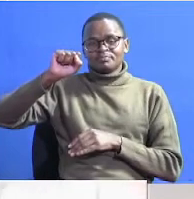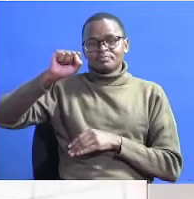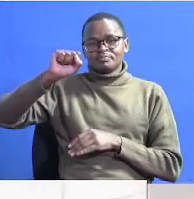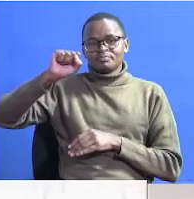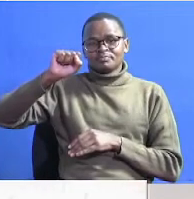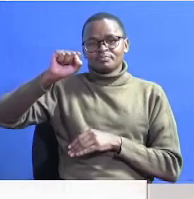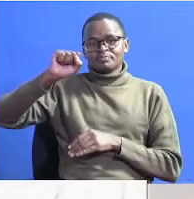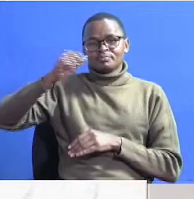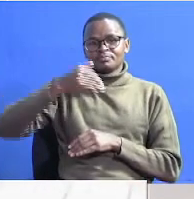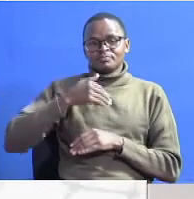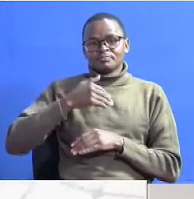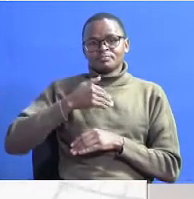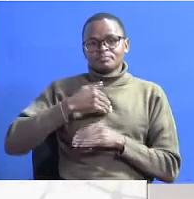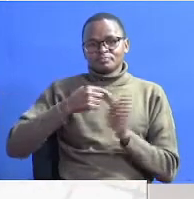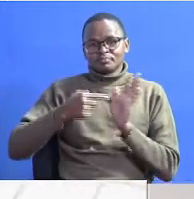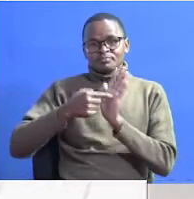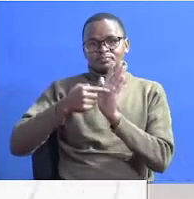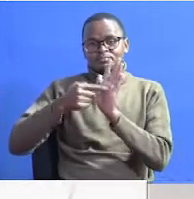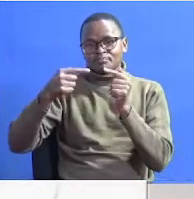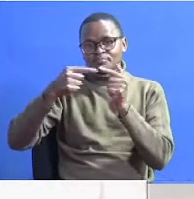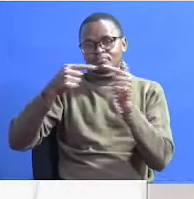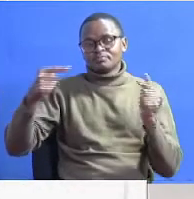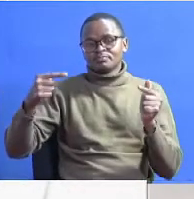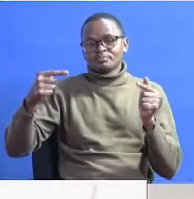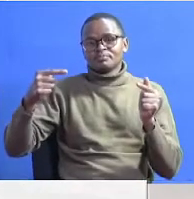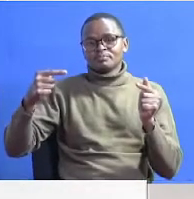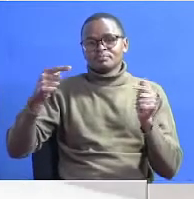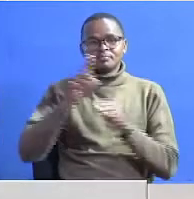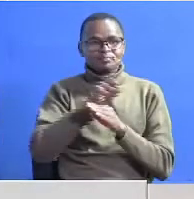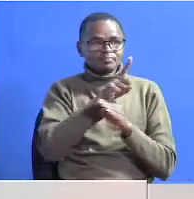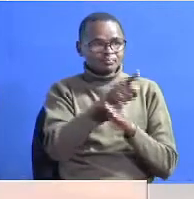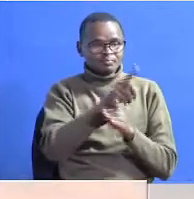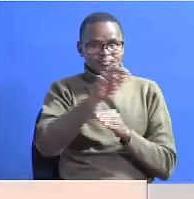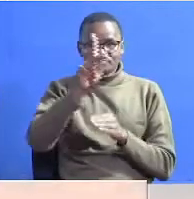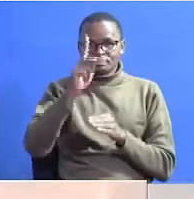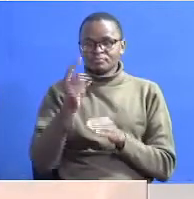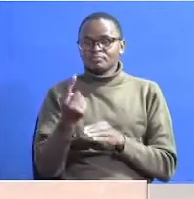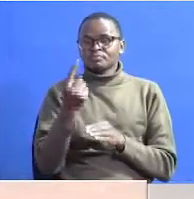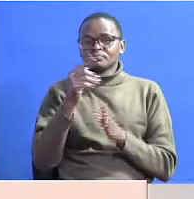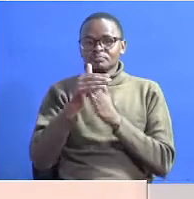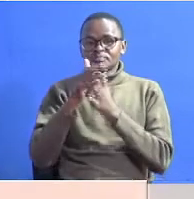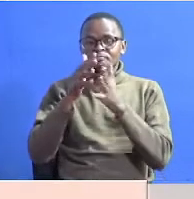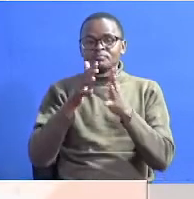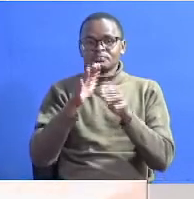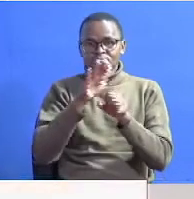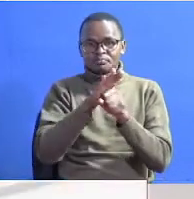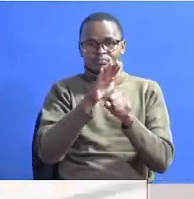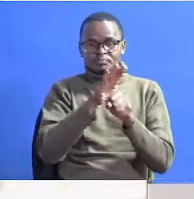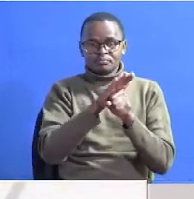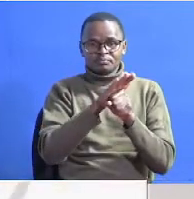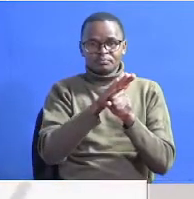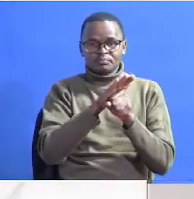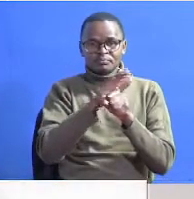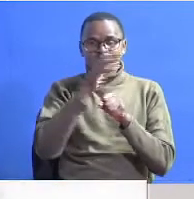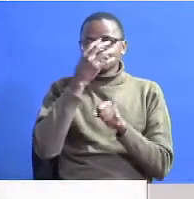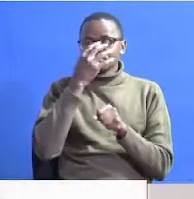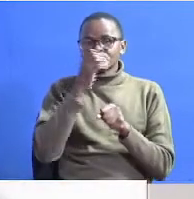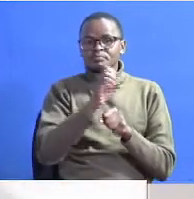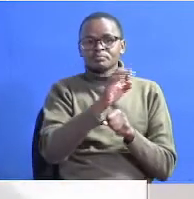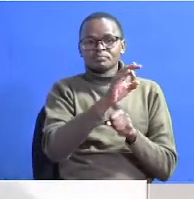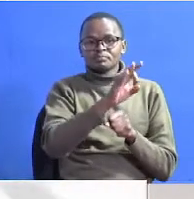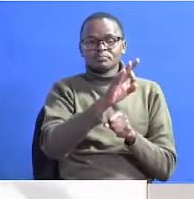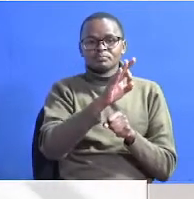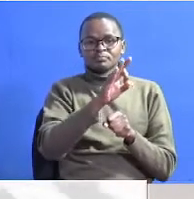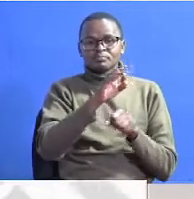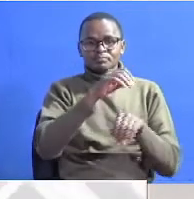the politics that was being displayed, the opponents were accusing the Kenya Kwanza leaders, most so William Ruto, of him